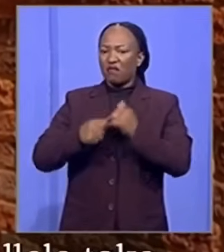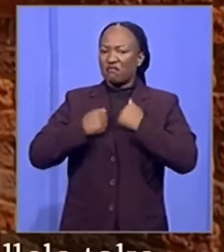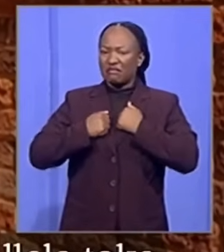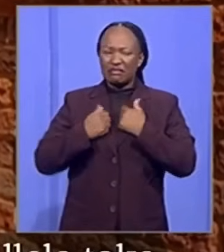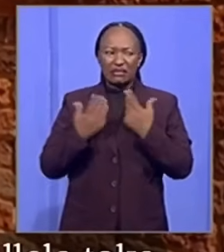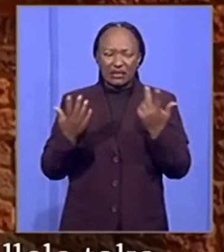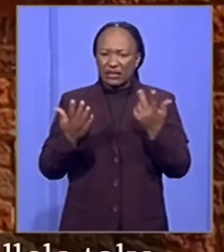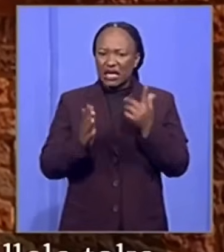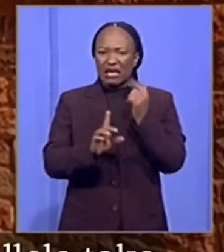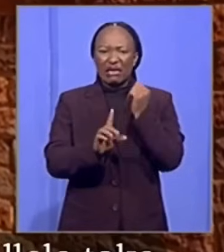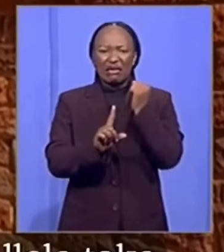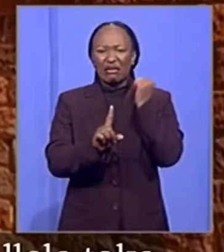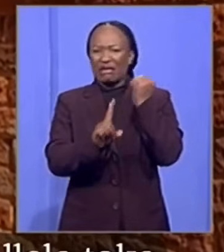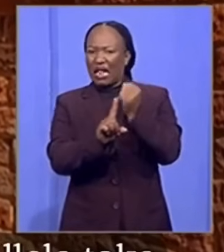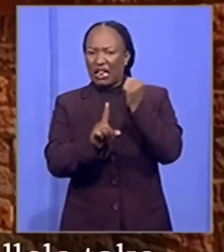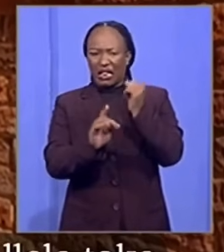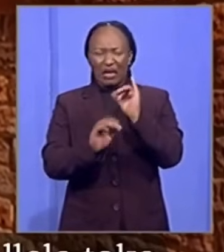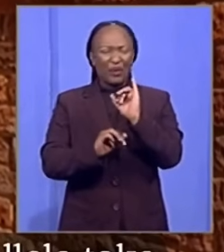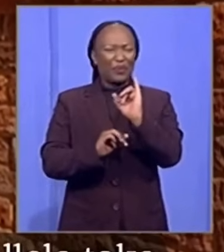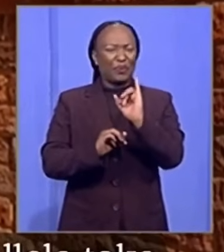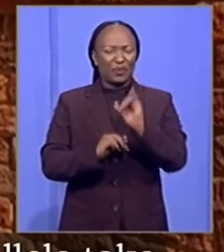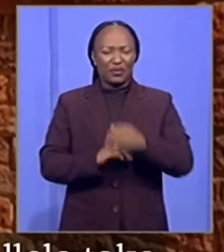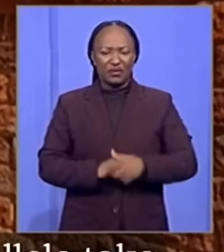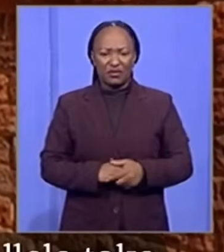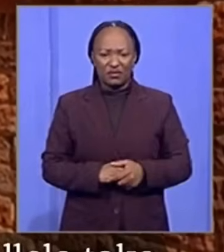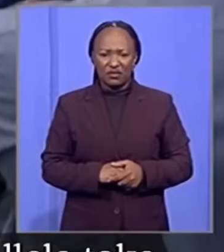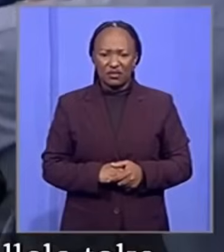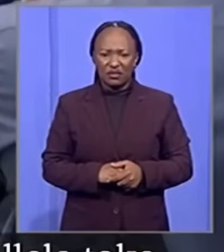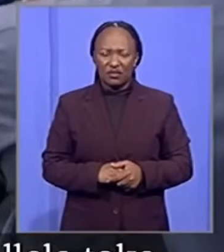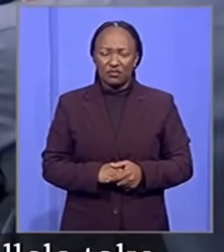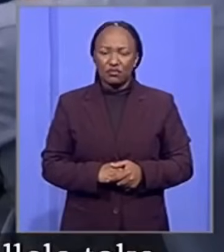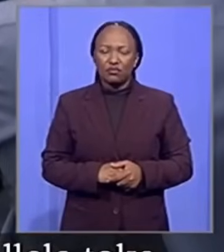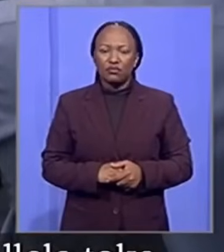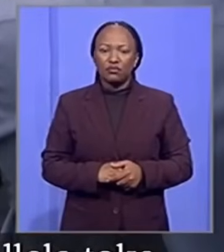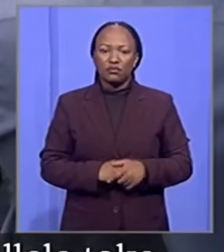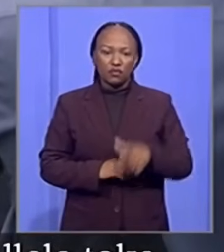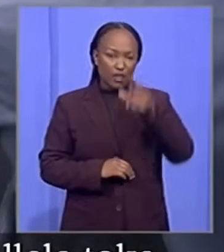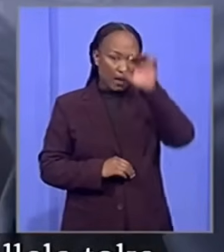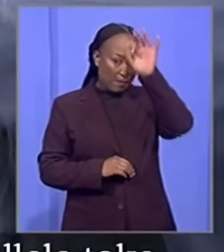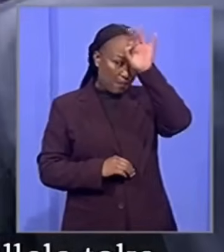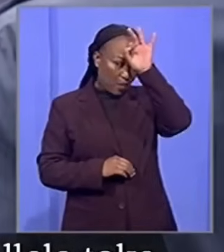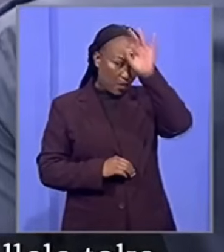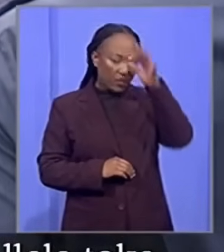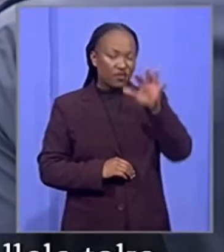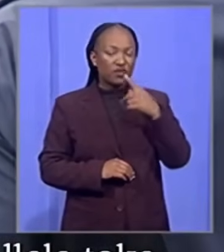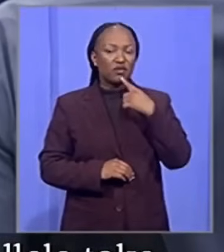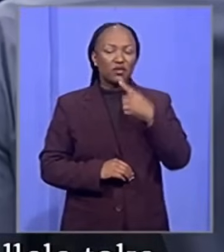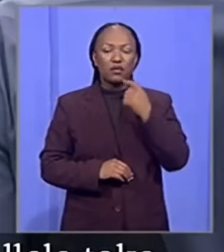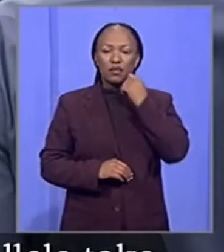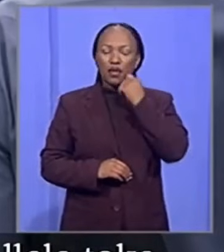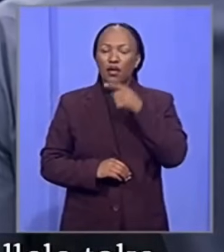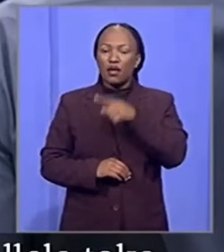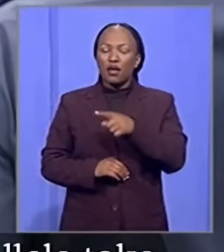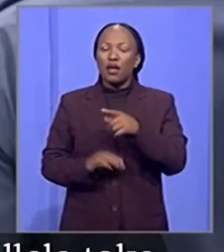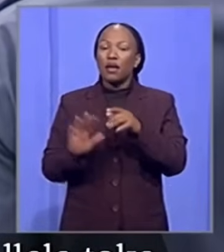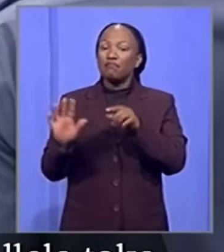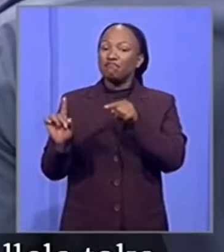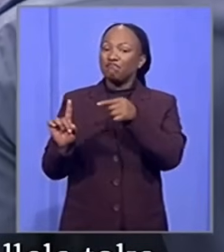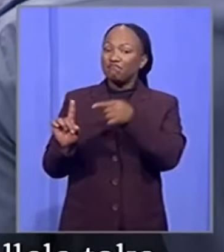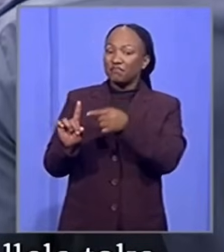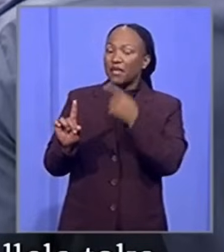ka sehloho. No, another life has been taken away. Sepolesa se hlalosa monna ya dilemo di 24